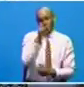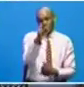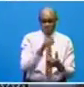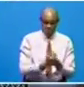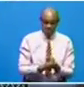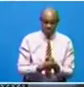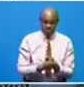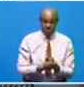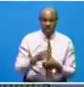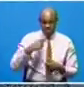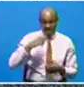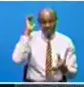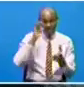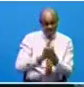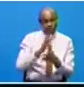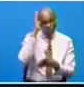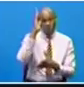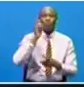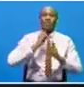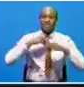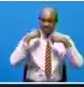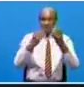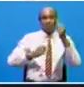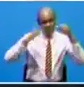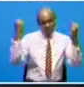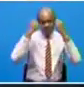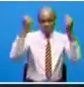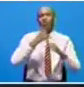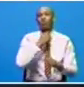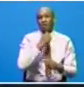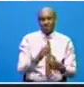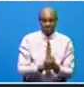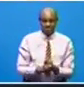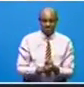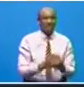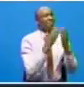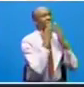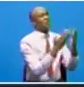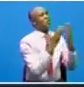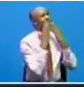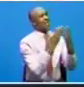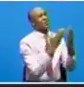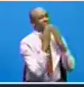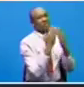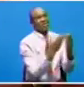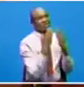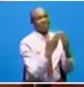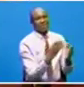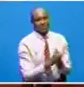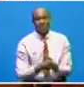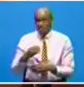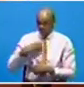And I believe God is going to give you the victory that you deserve. Thank you. Thank you. I am on